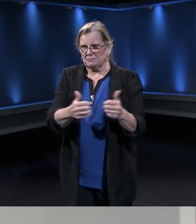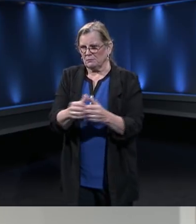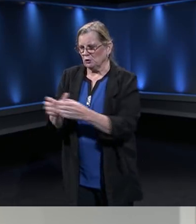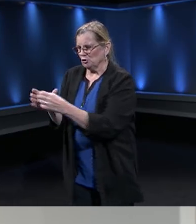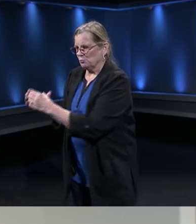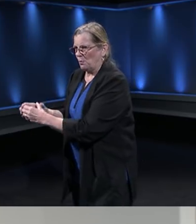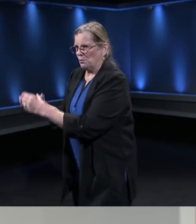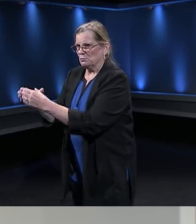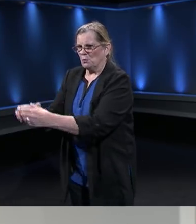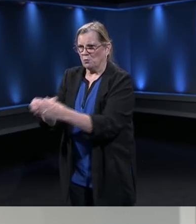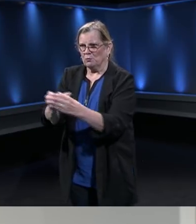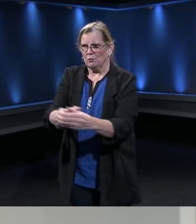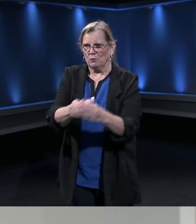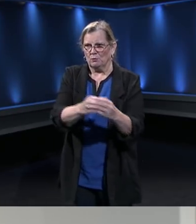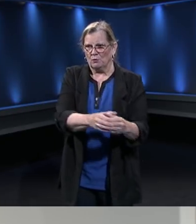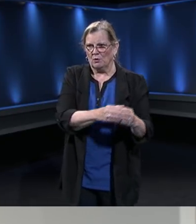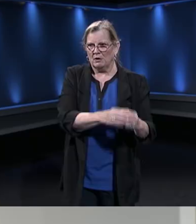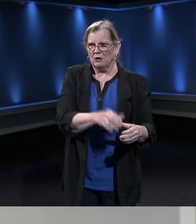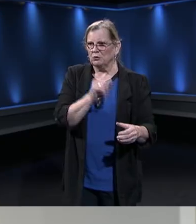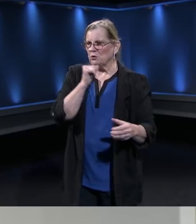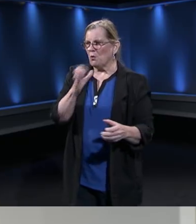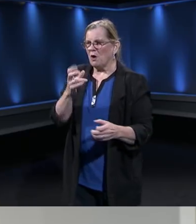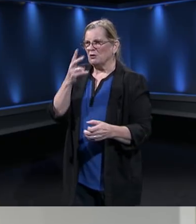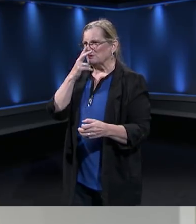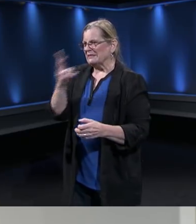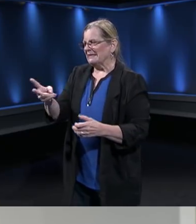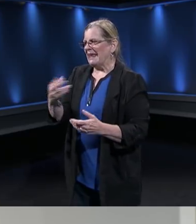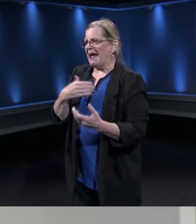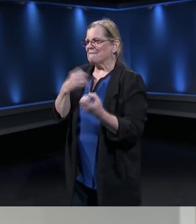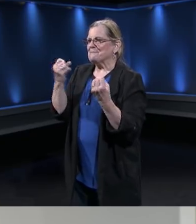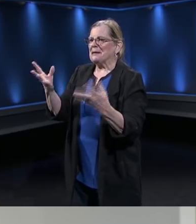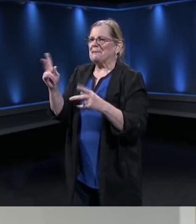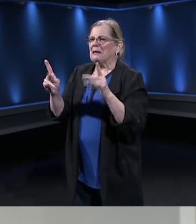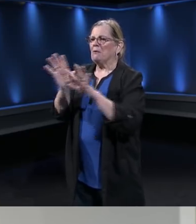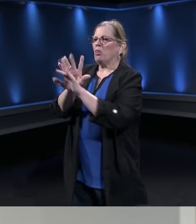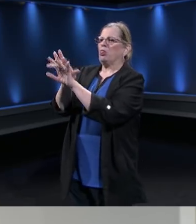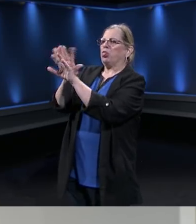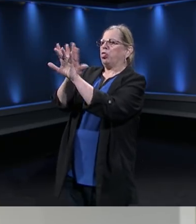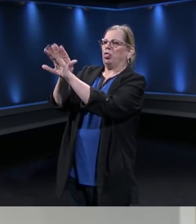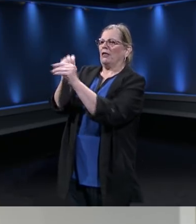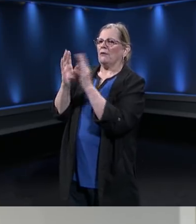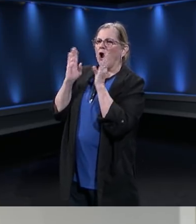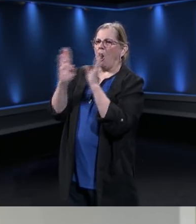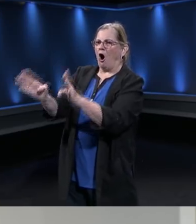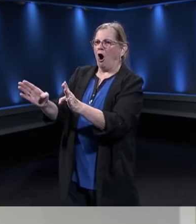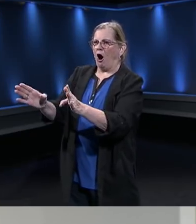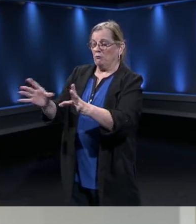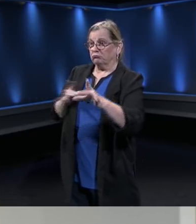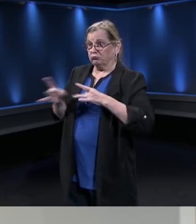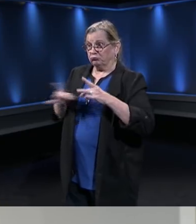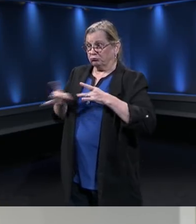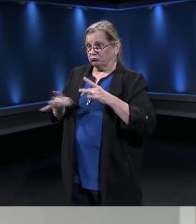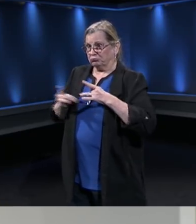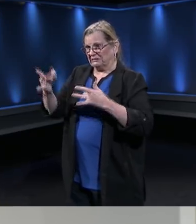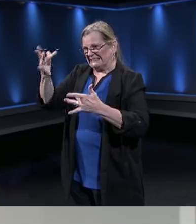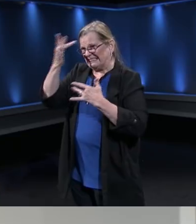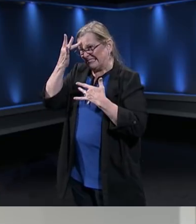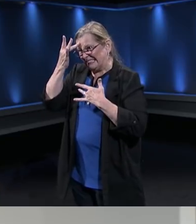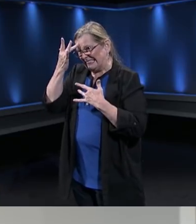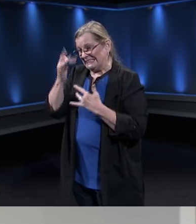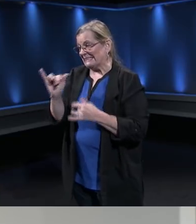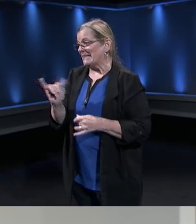seeing as other school districts and schools and universities are reopening and then days later